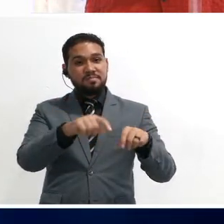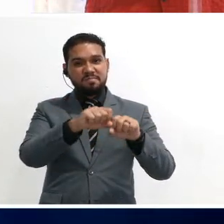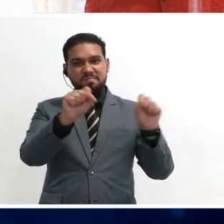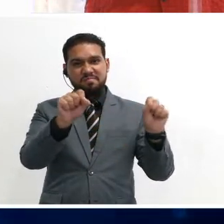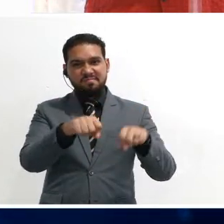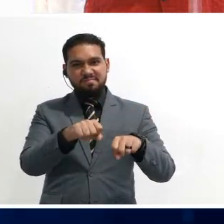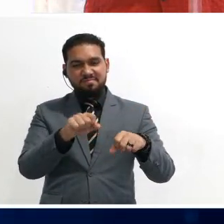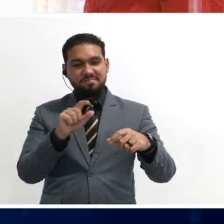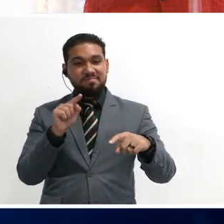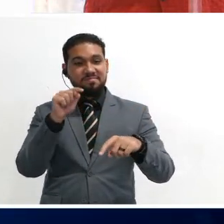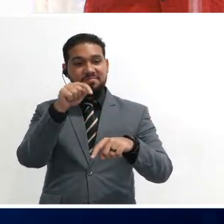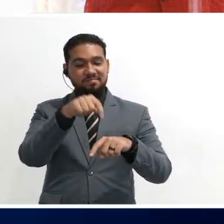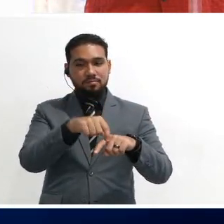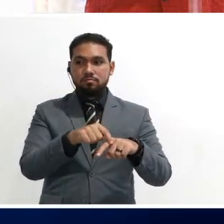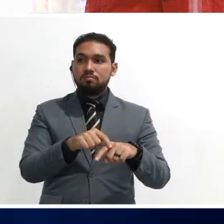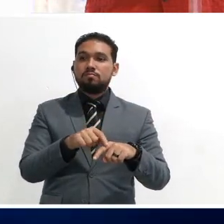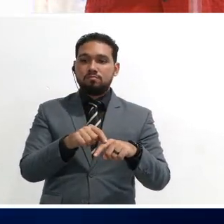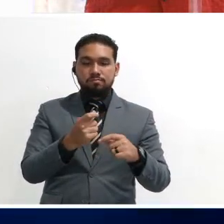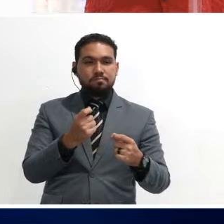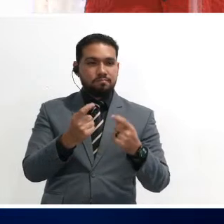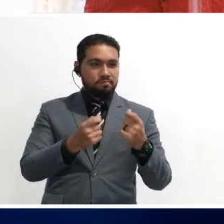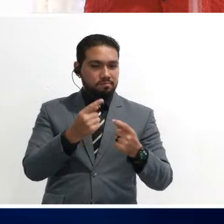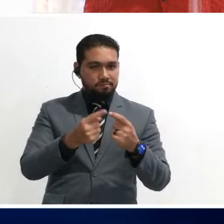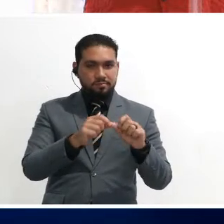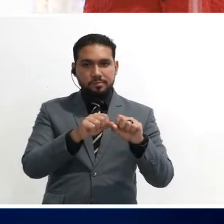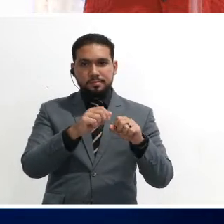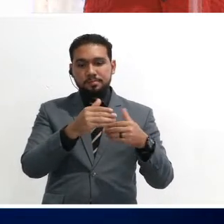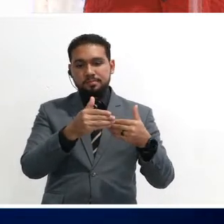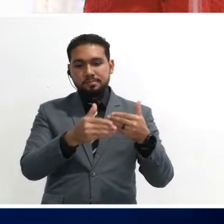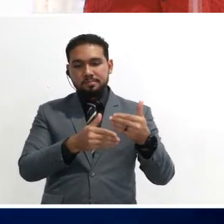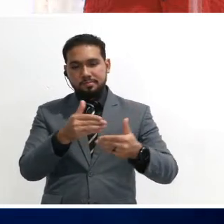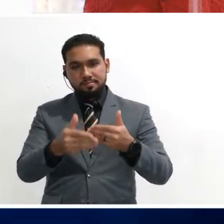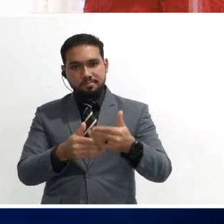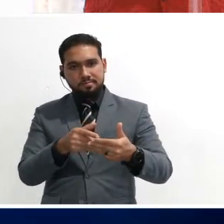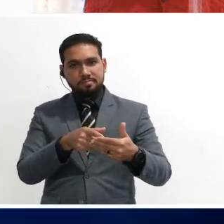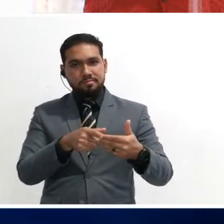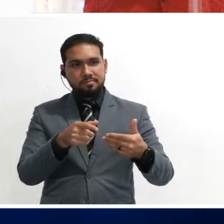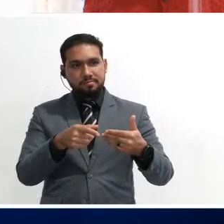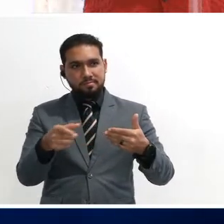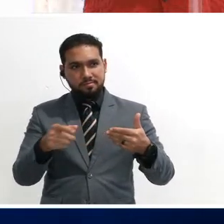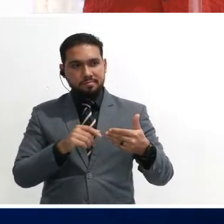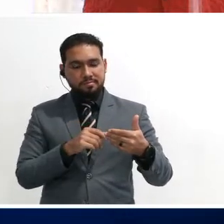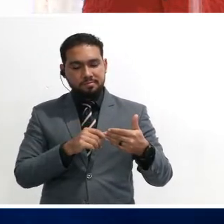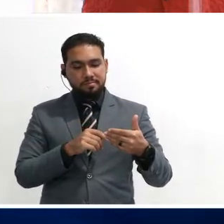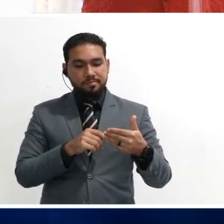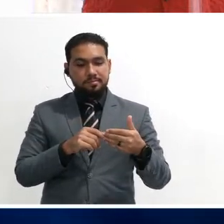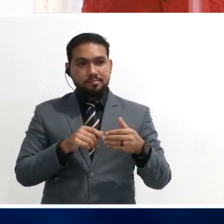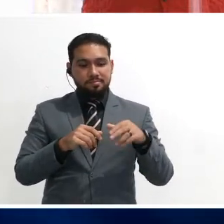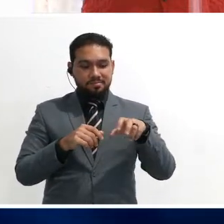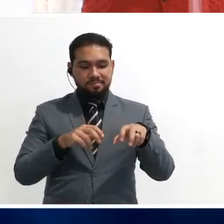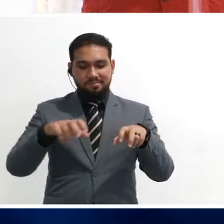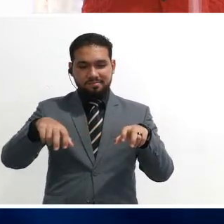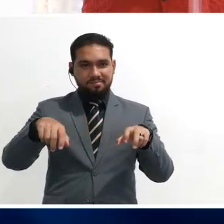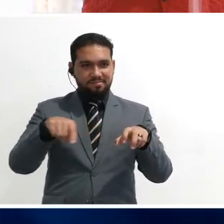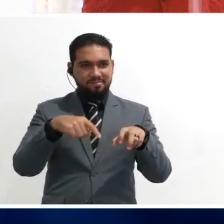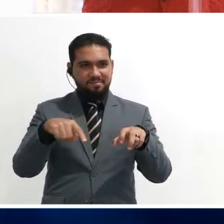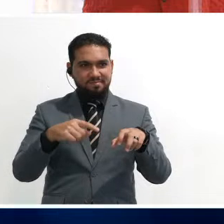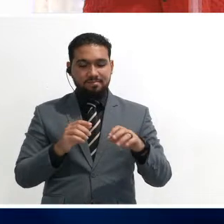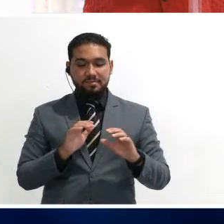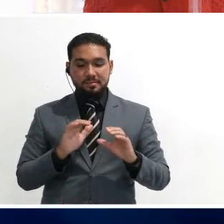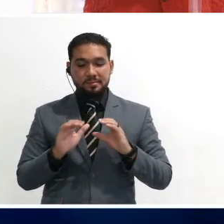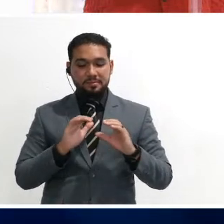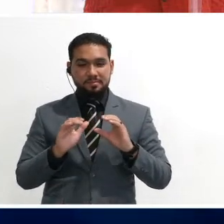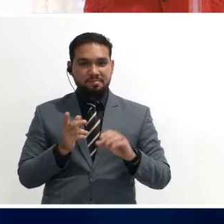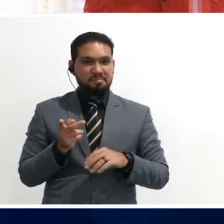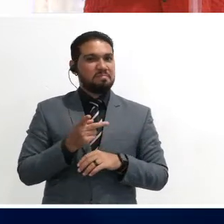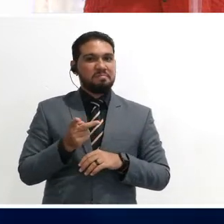the image on the right is kind of interesting. So a lot of times we look at x-rays before we start opening up the packages